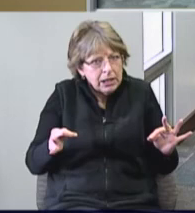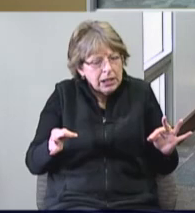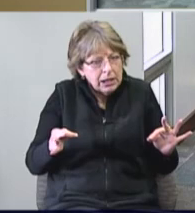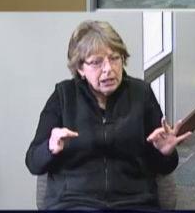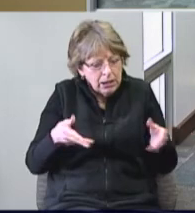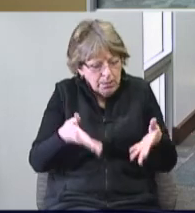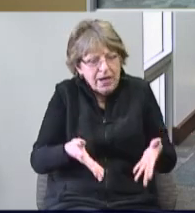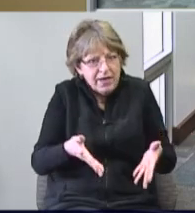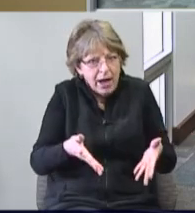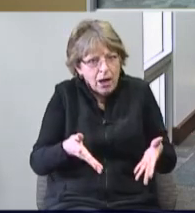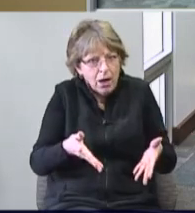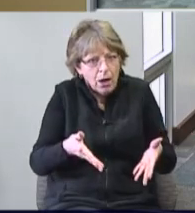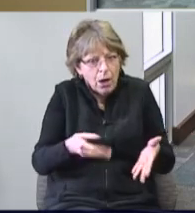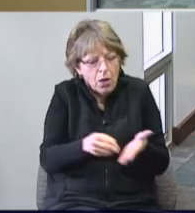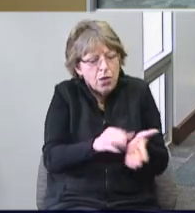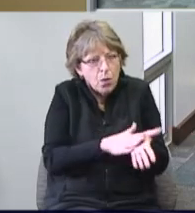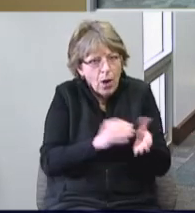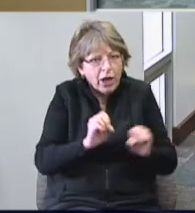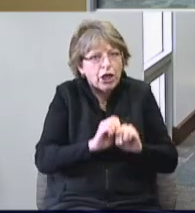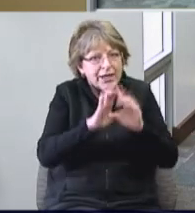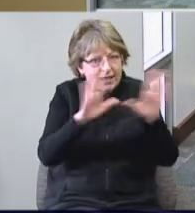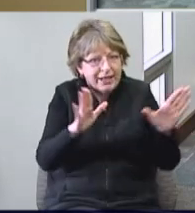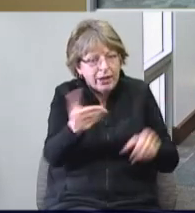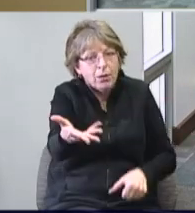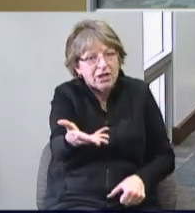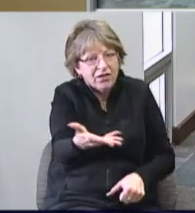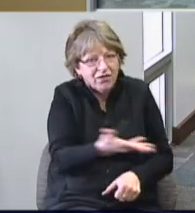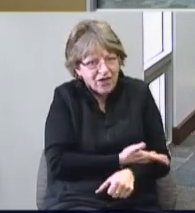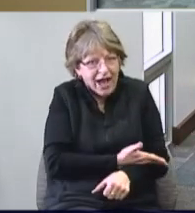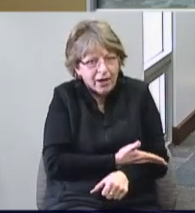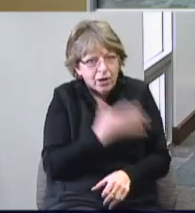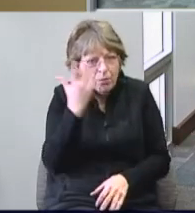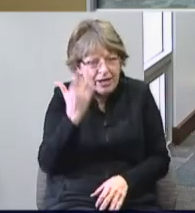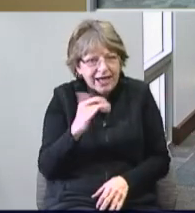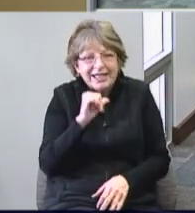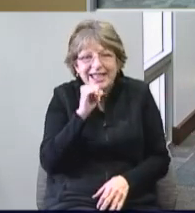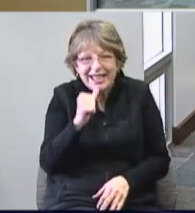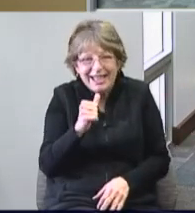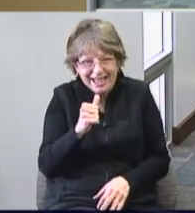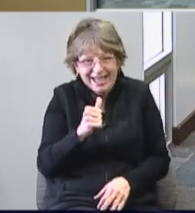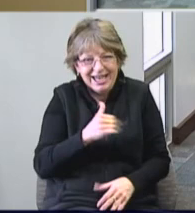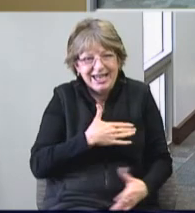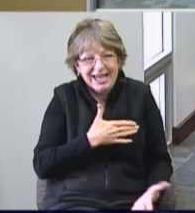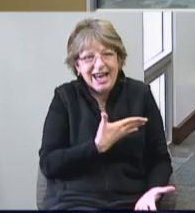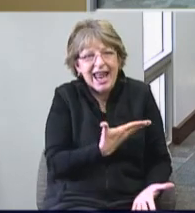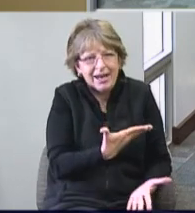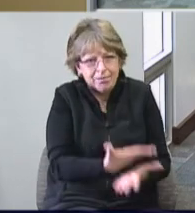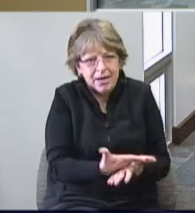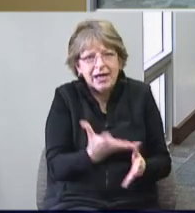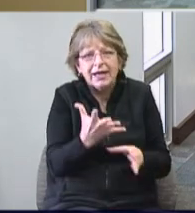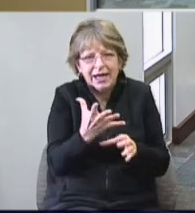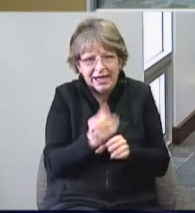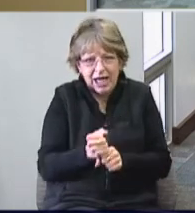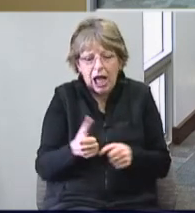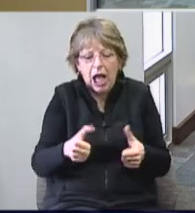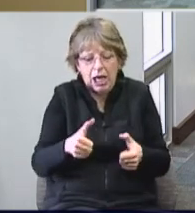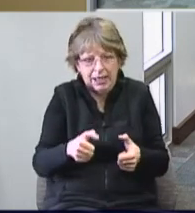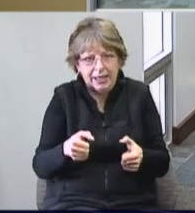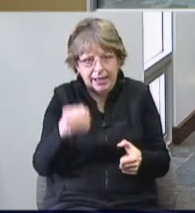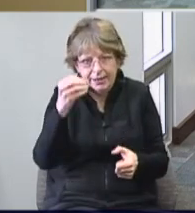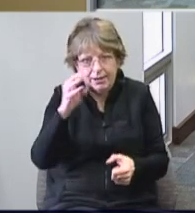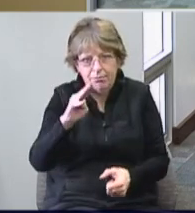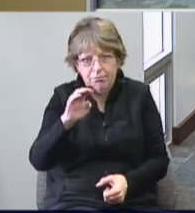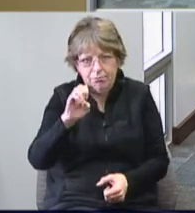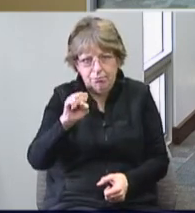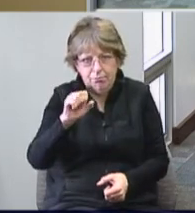clear. Officer Malva was fired because he didn't disclose that he received a text message. So let